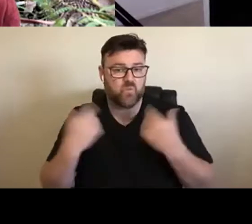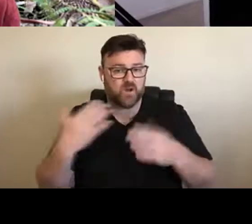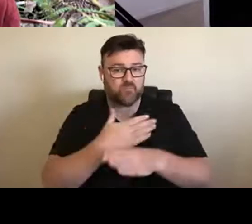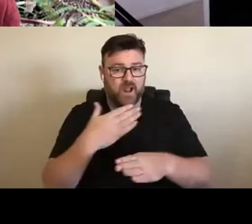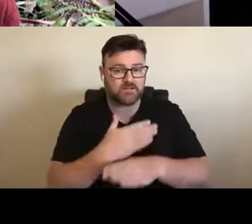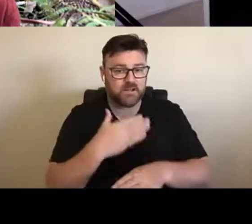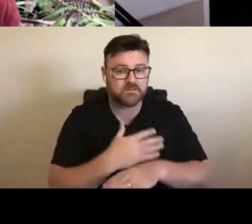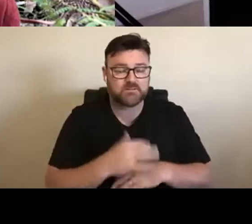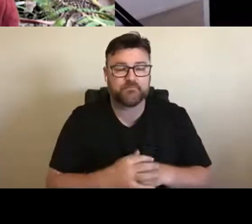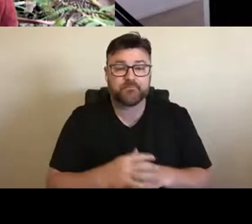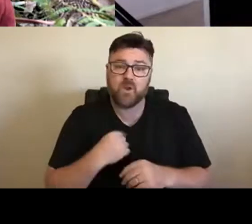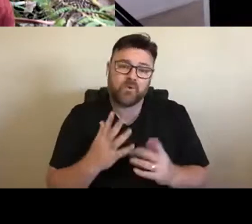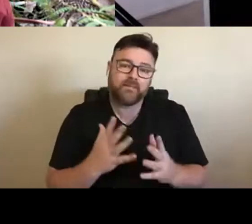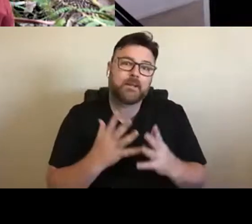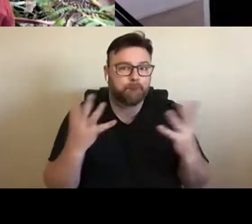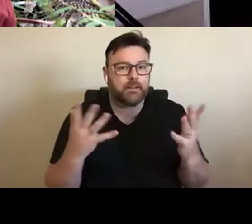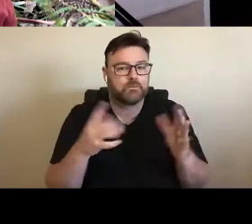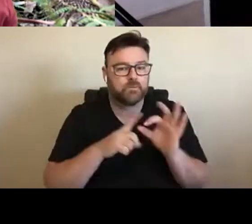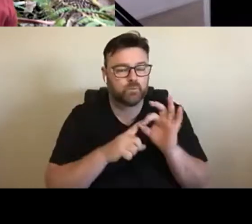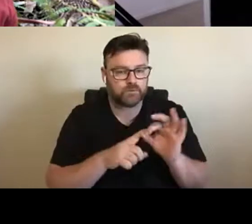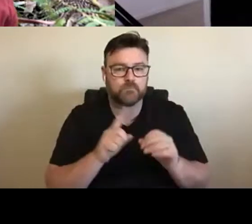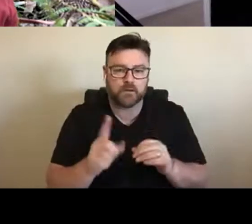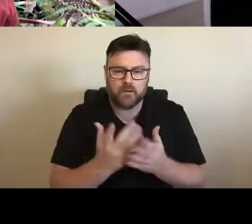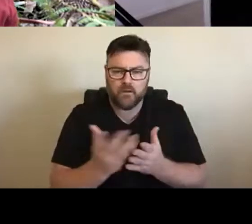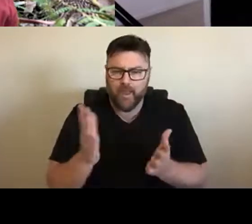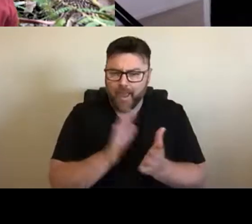this is a big question, but how do we